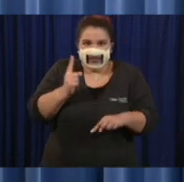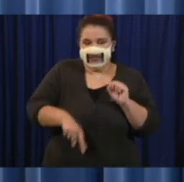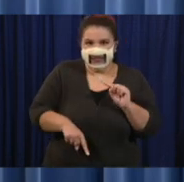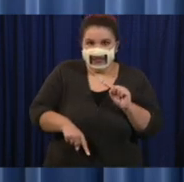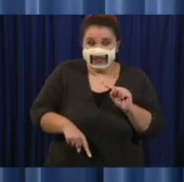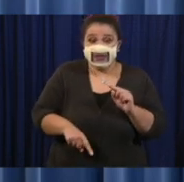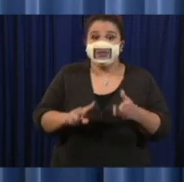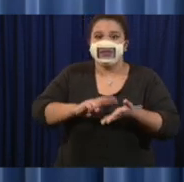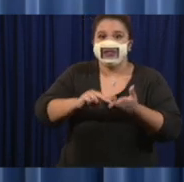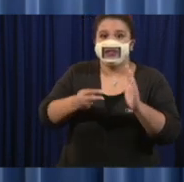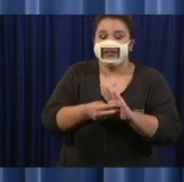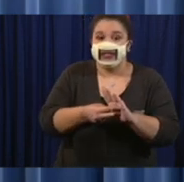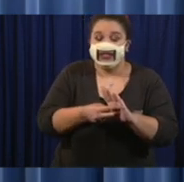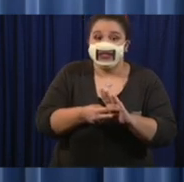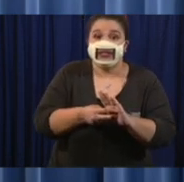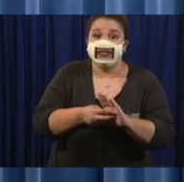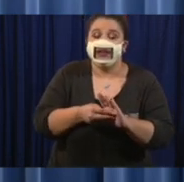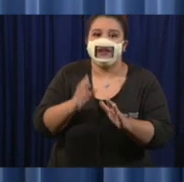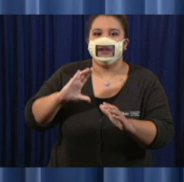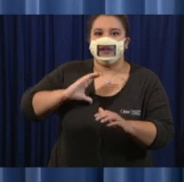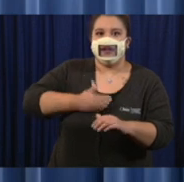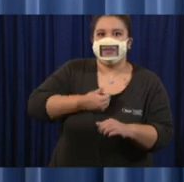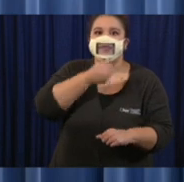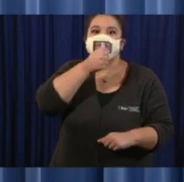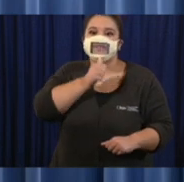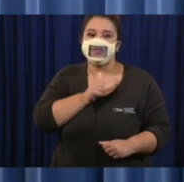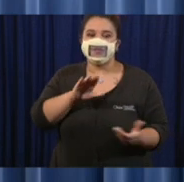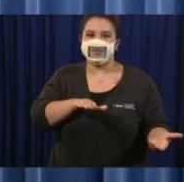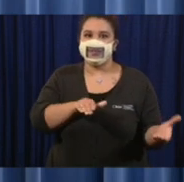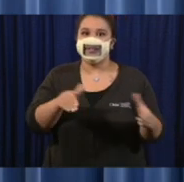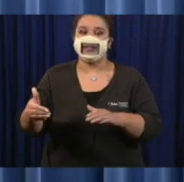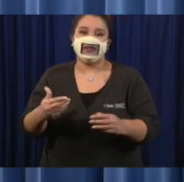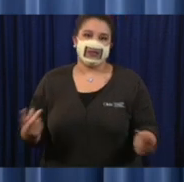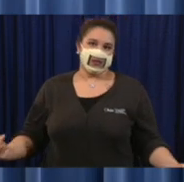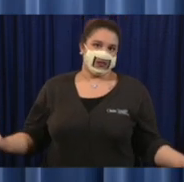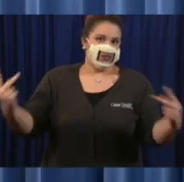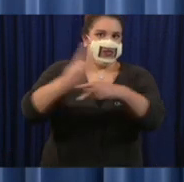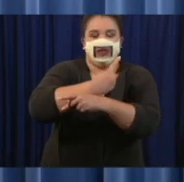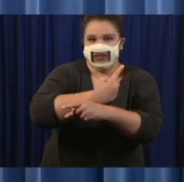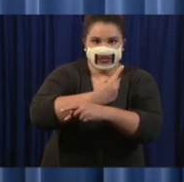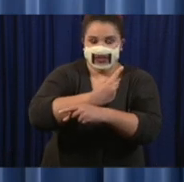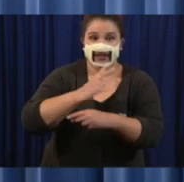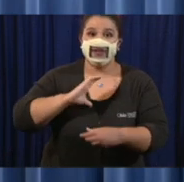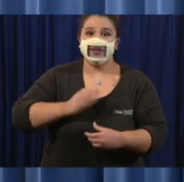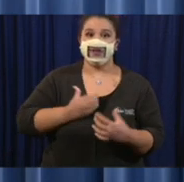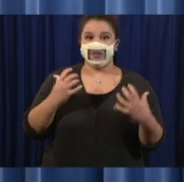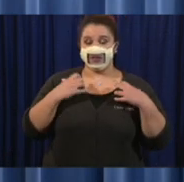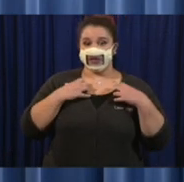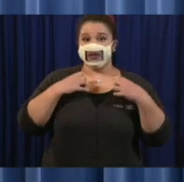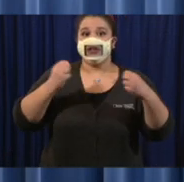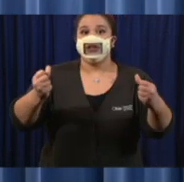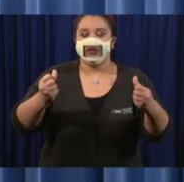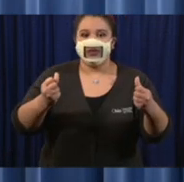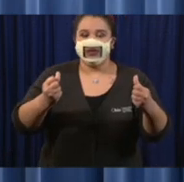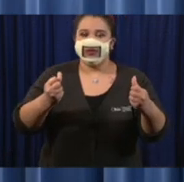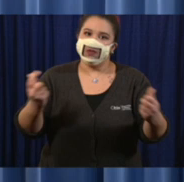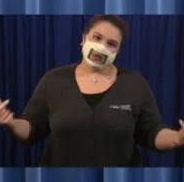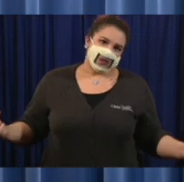to some suffering and death that could have been avoided, but even set you back on the road to try to get to economic